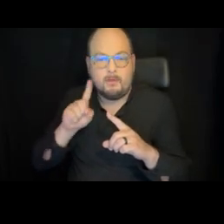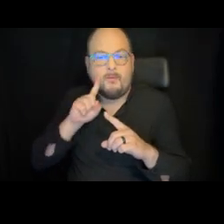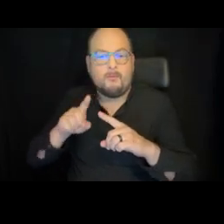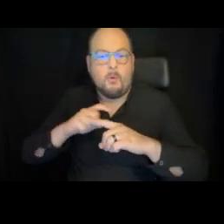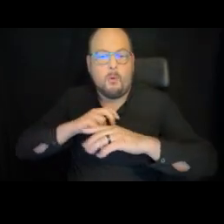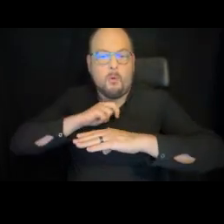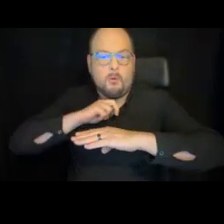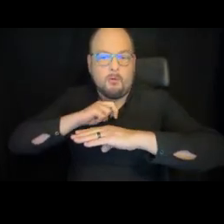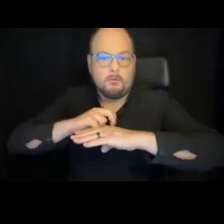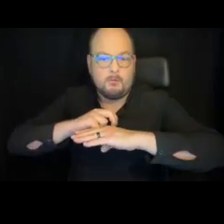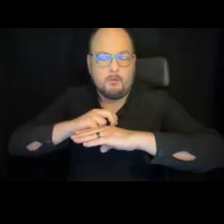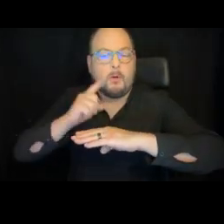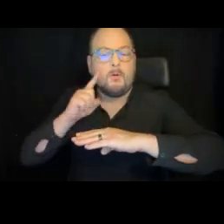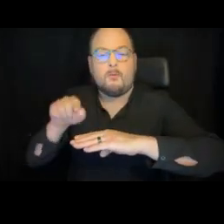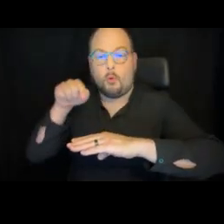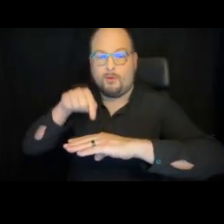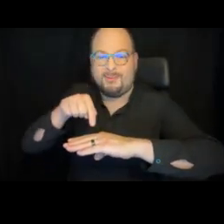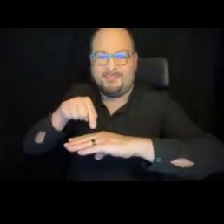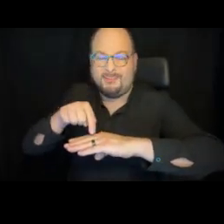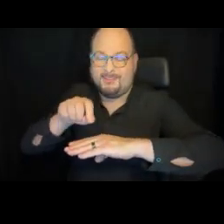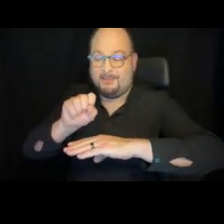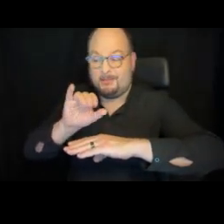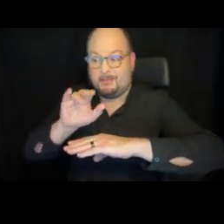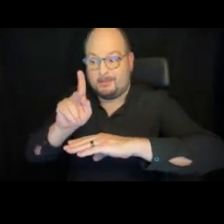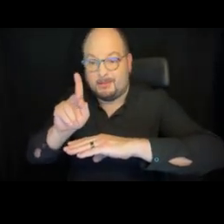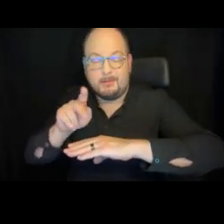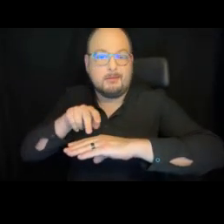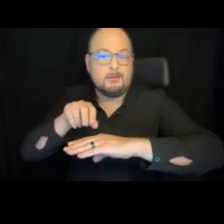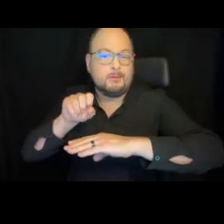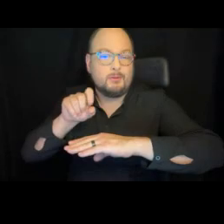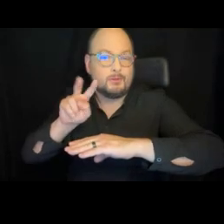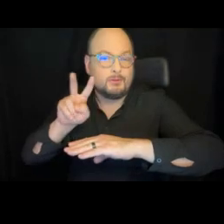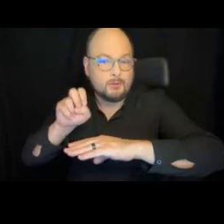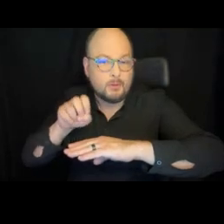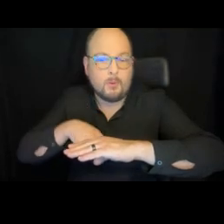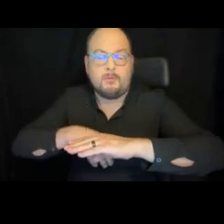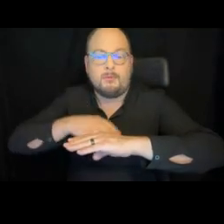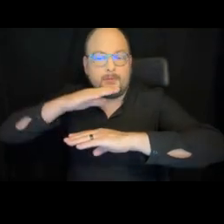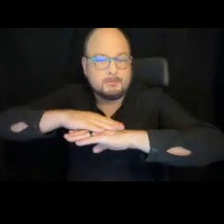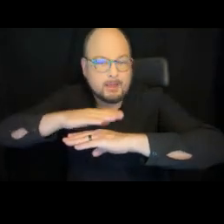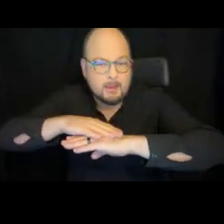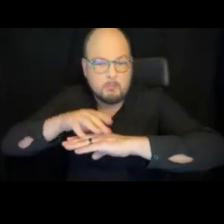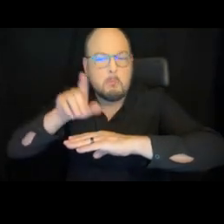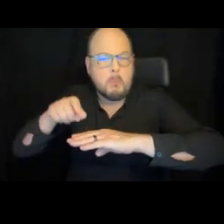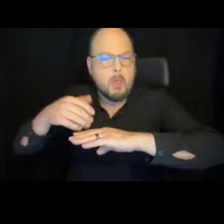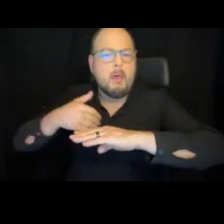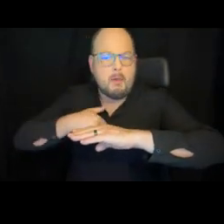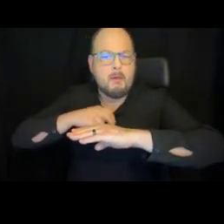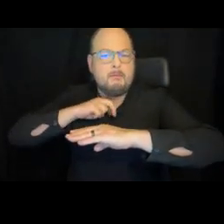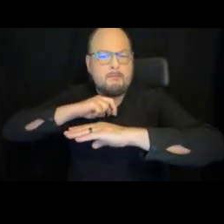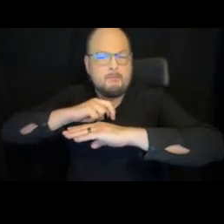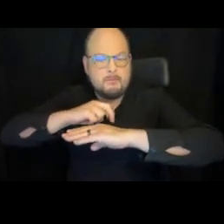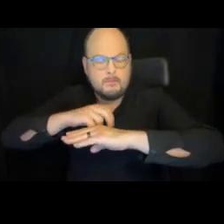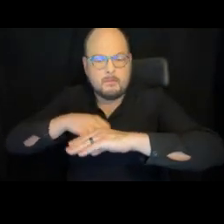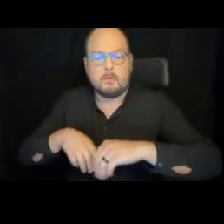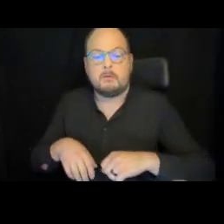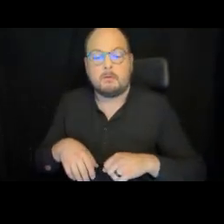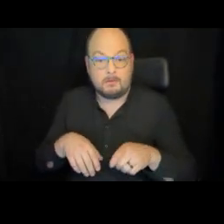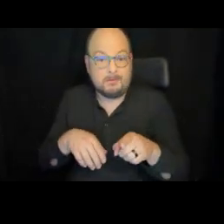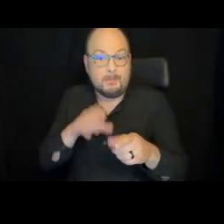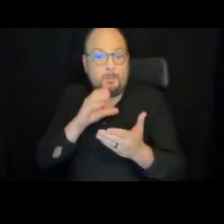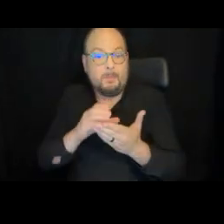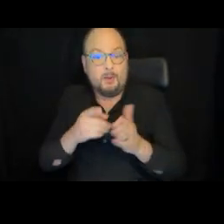cooktop. The illustration on your screen shows a 60-inch diameter turning circle when